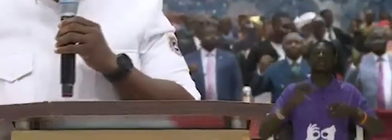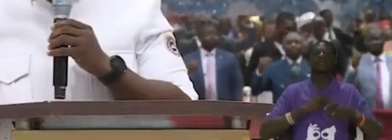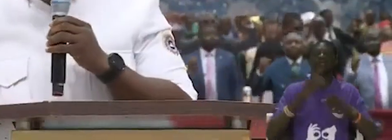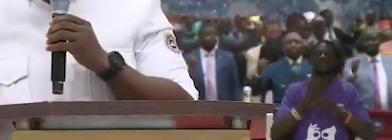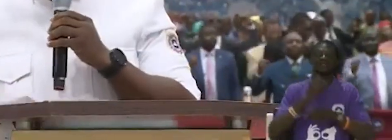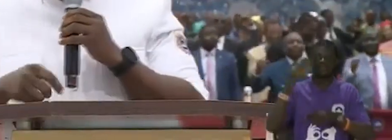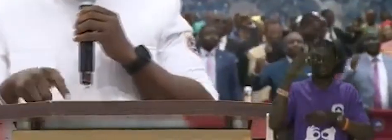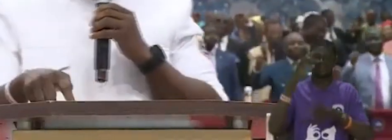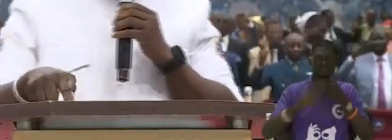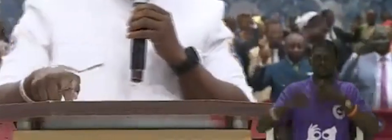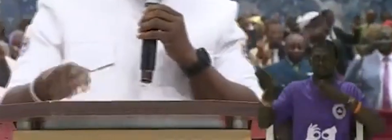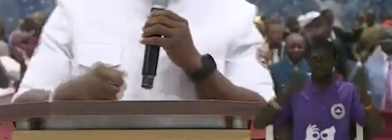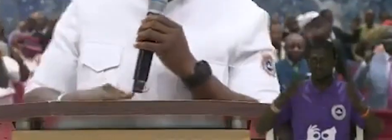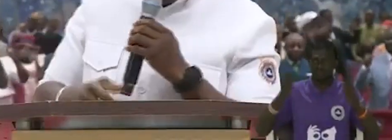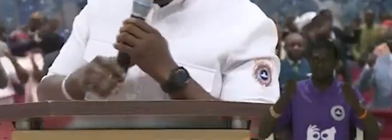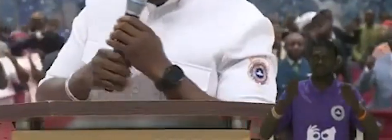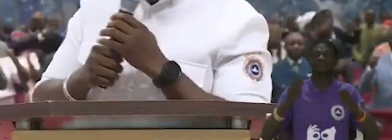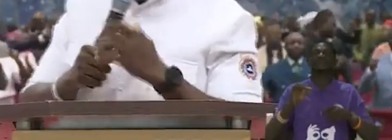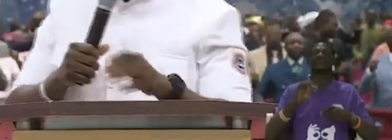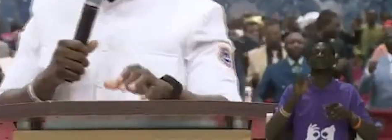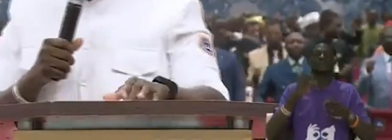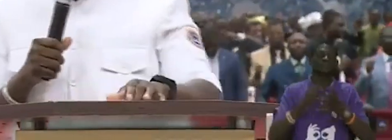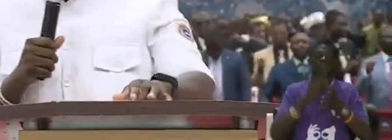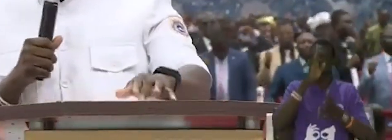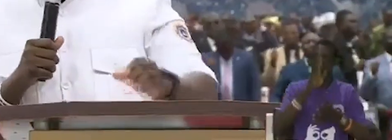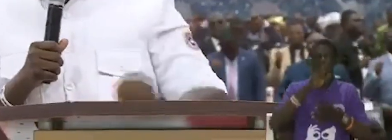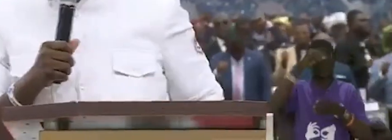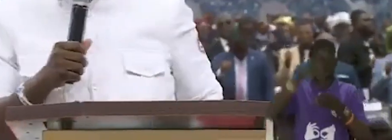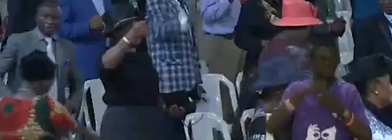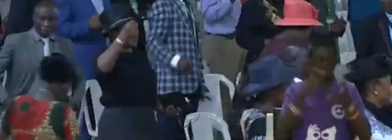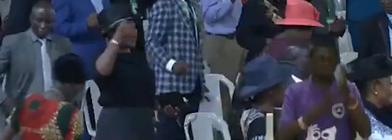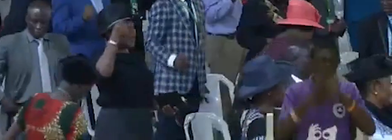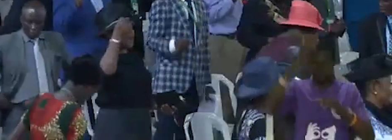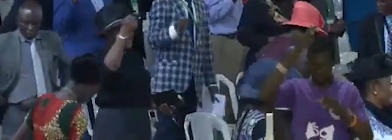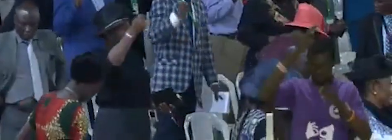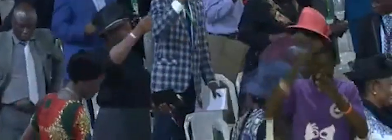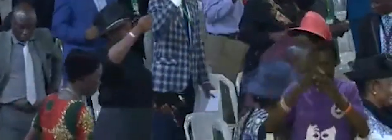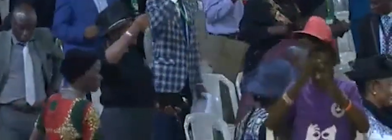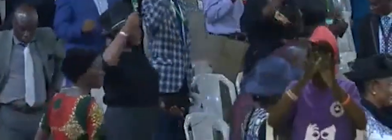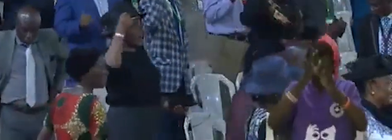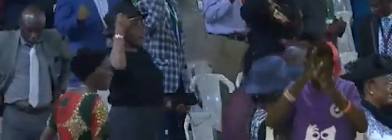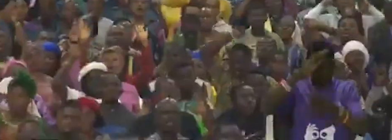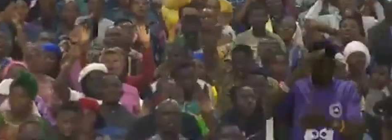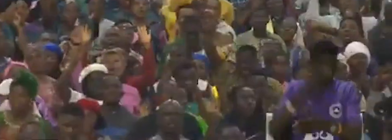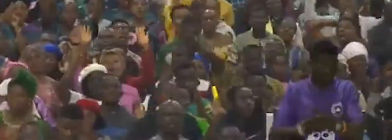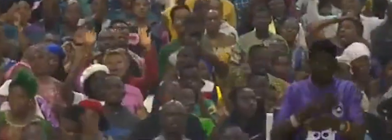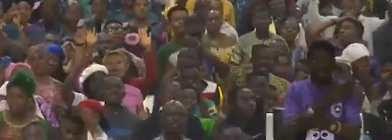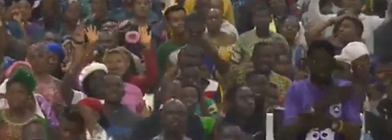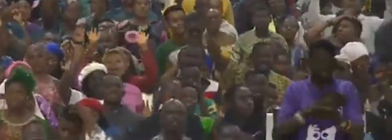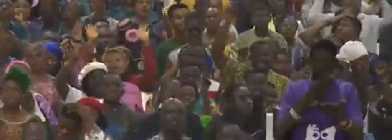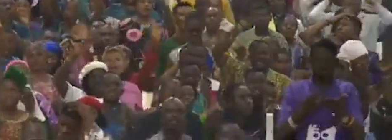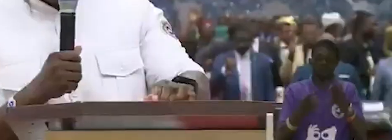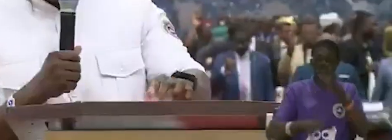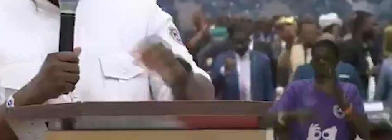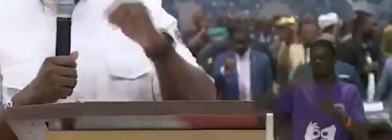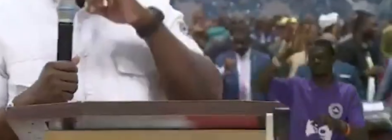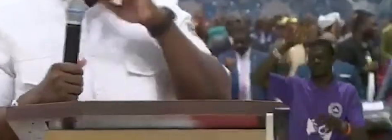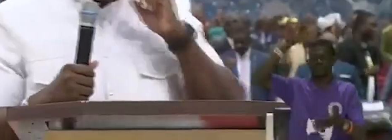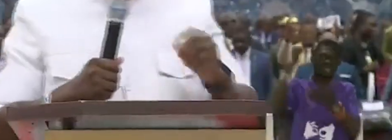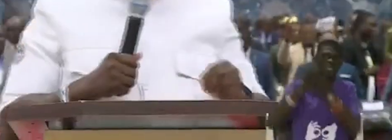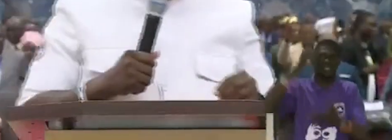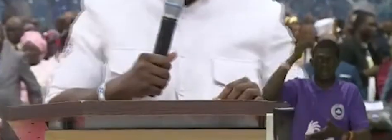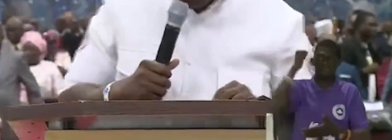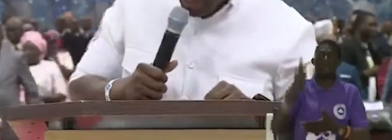grace to dominate. And so shall it be in the name of the Father, and of the Son, and of the Holy Spirit.